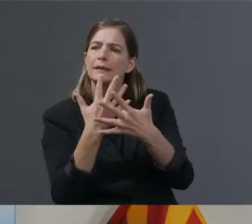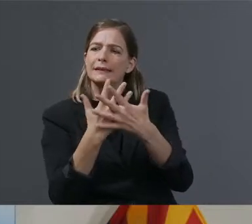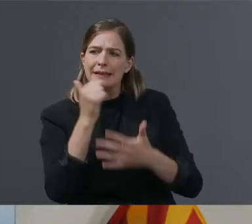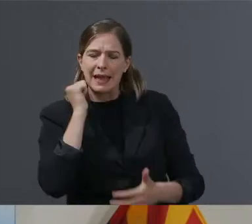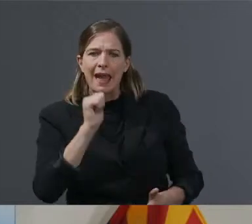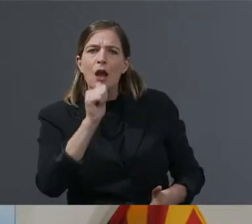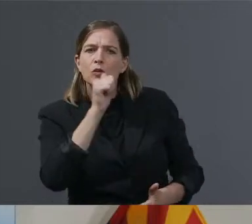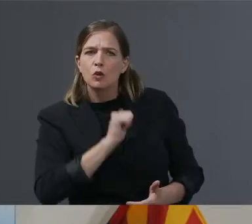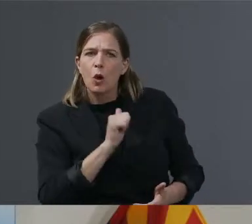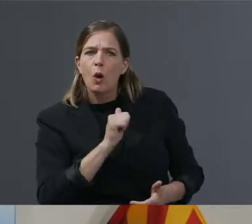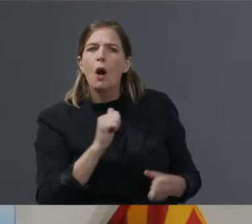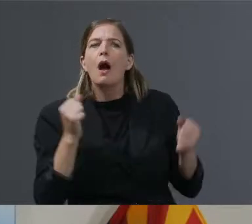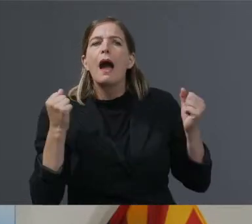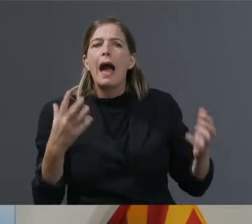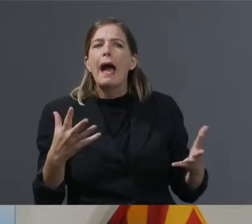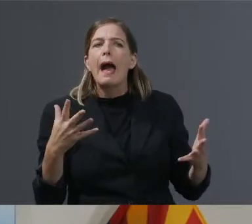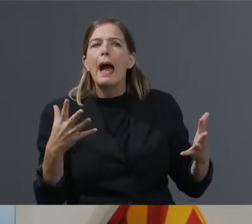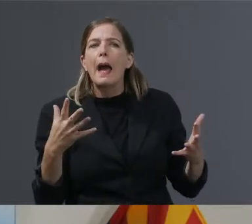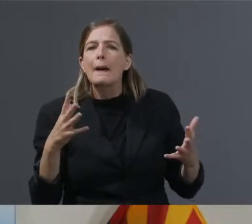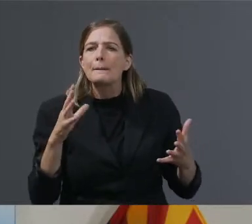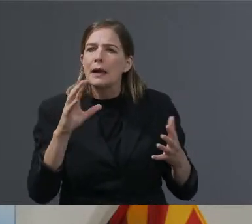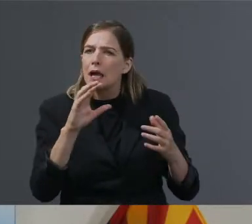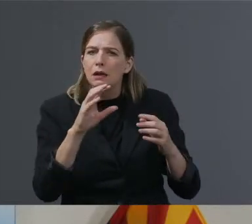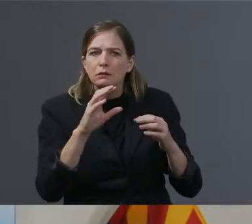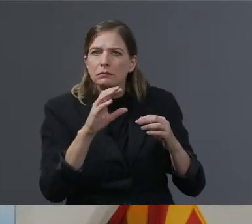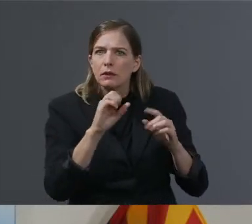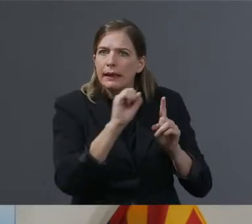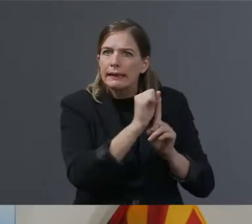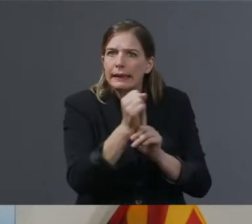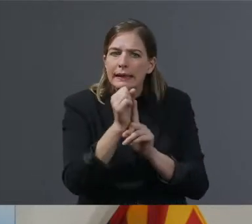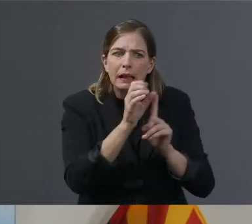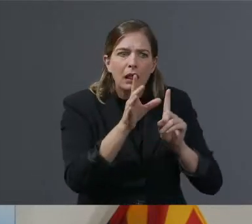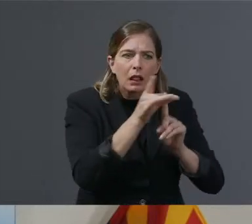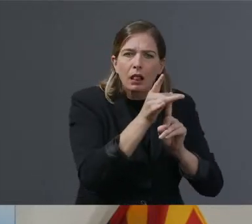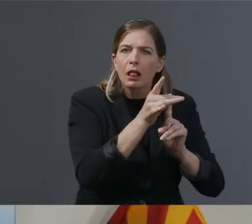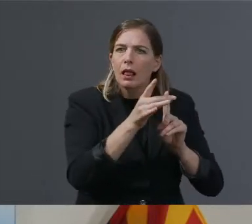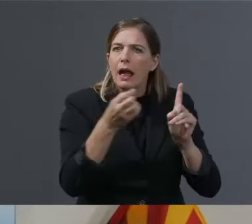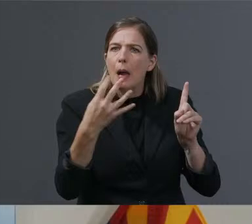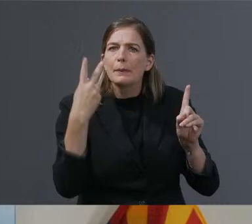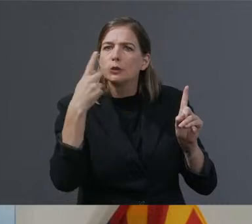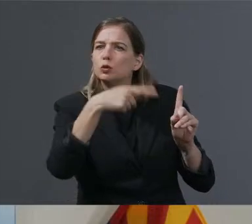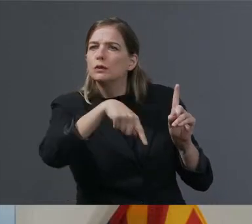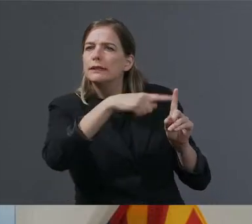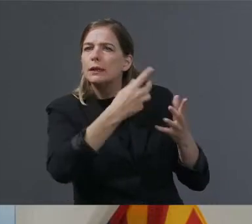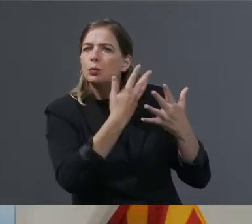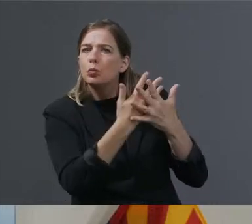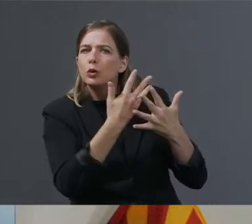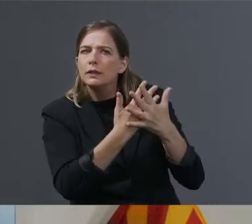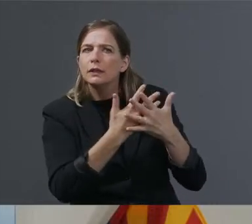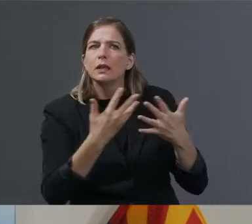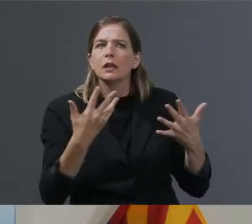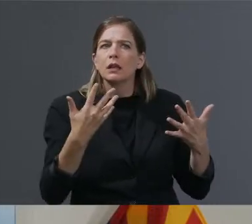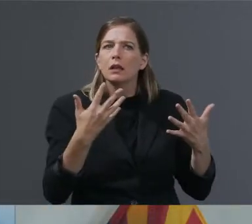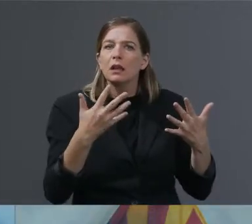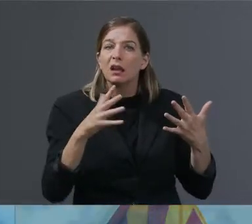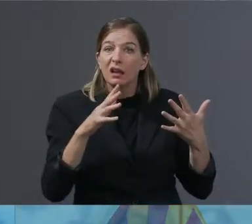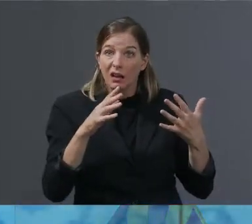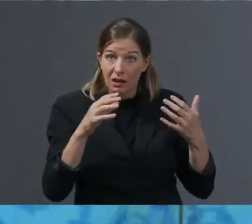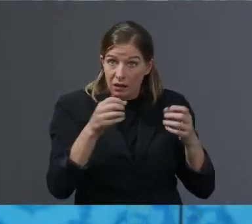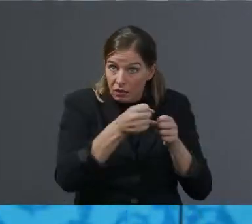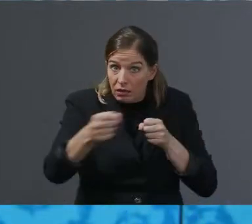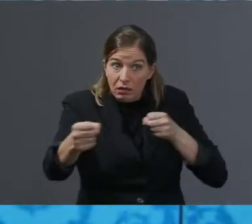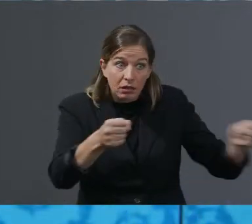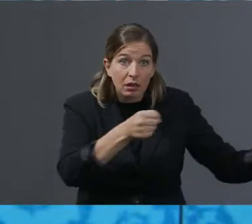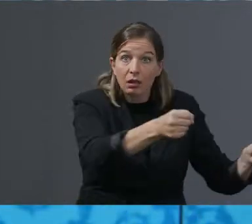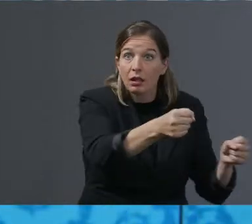Specifically, how many cases have we seen rising there? How are you guys mitigating besides just the testing and possible isolation? I mean, a